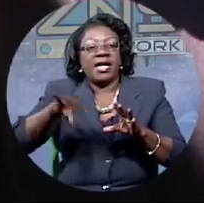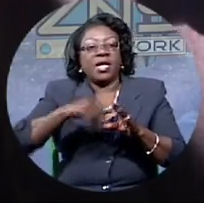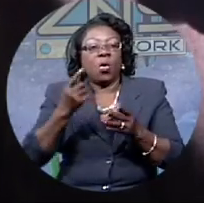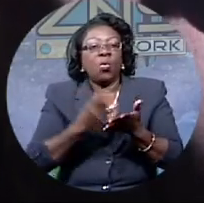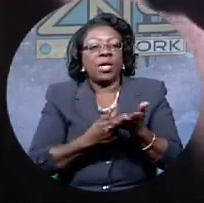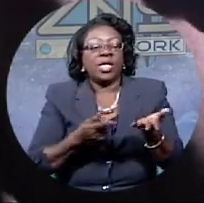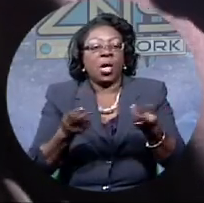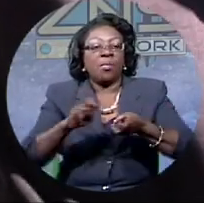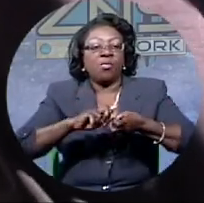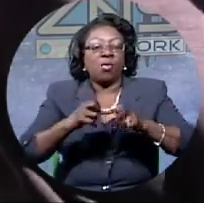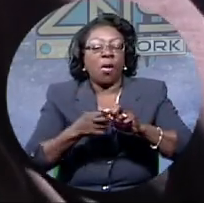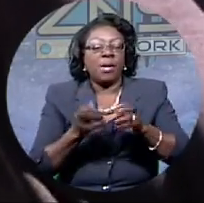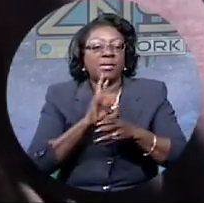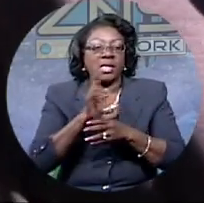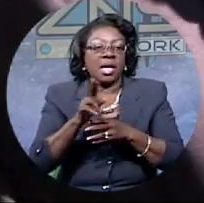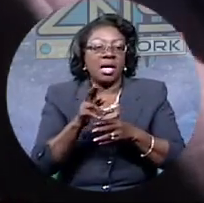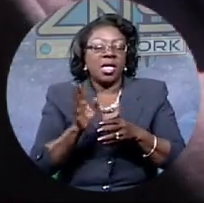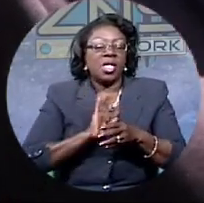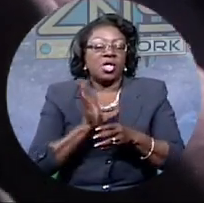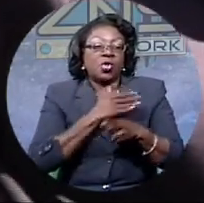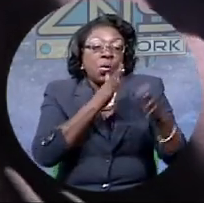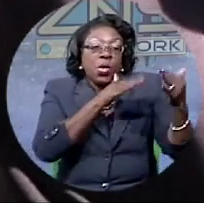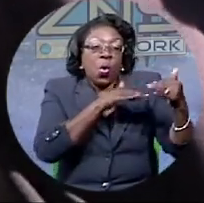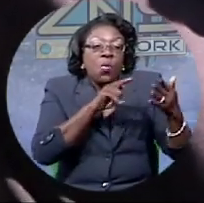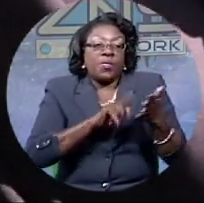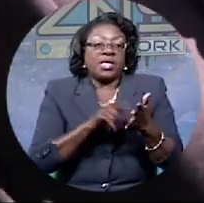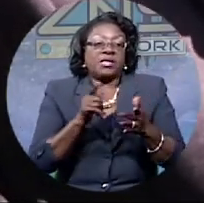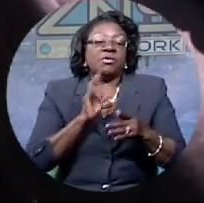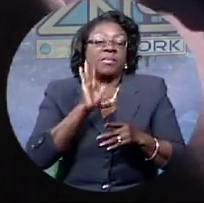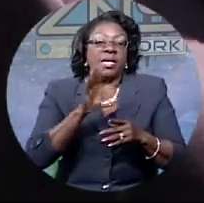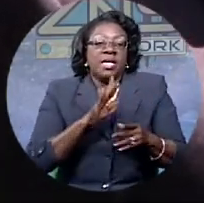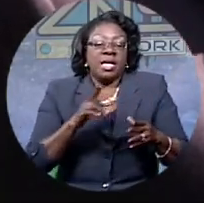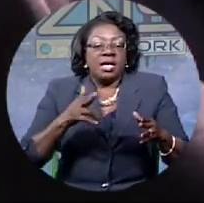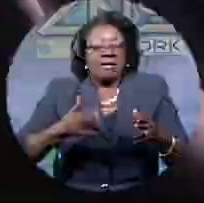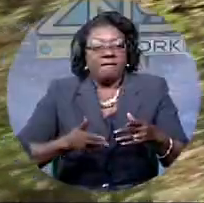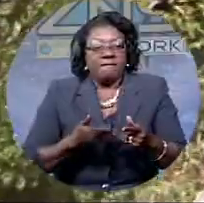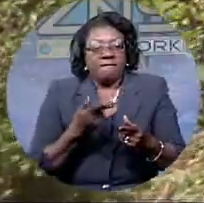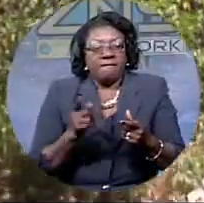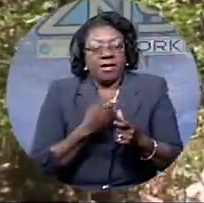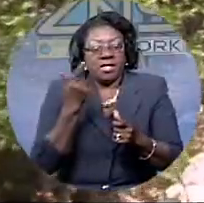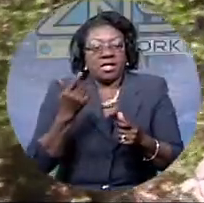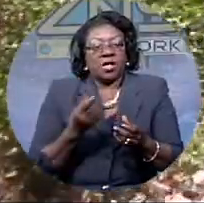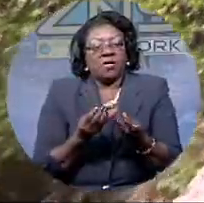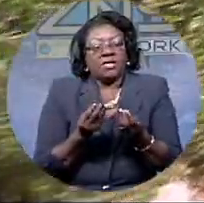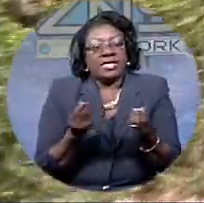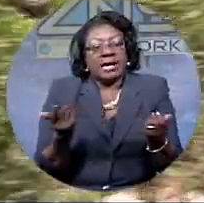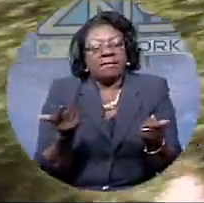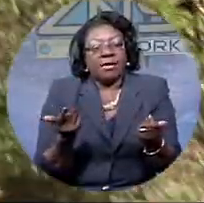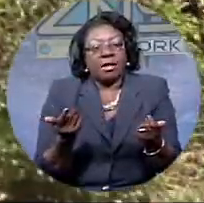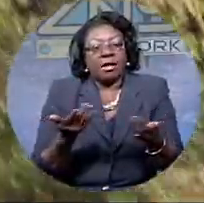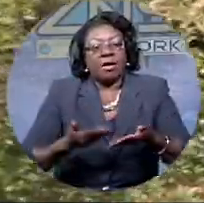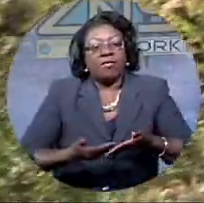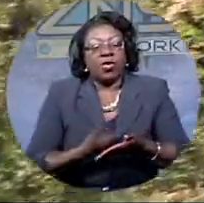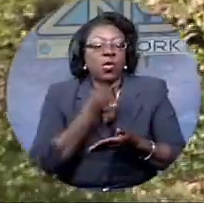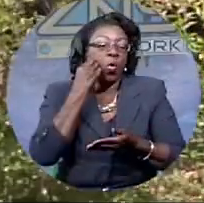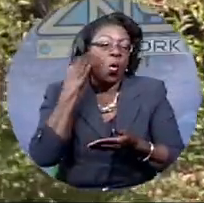are. And so this is, we hope that this is just going to be the first of several. Another house demolition is